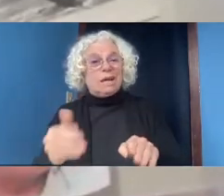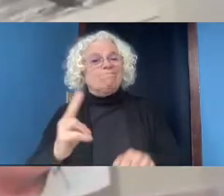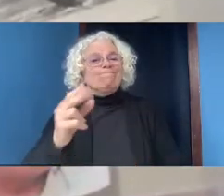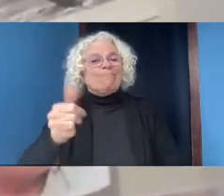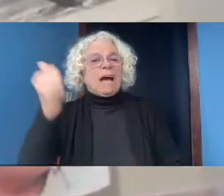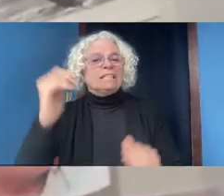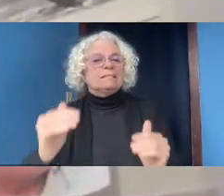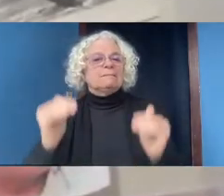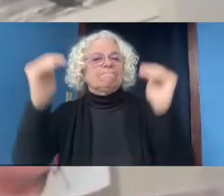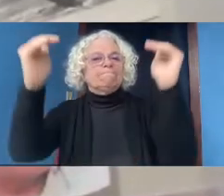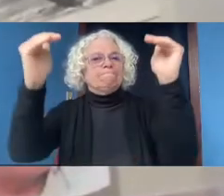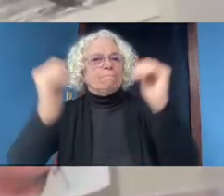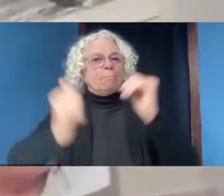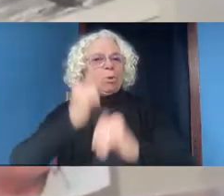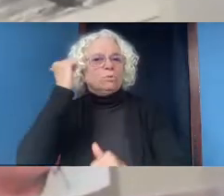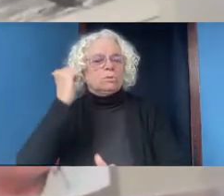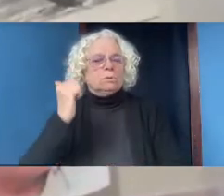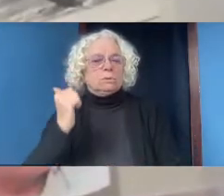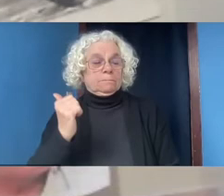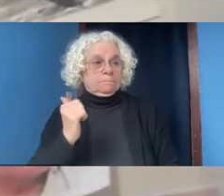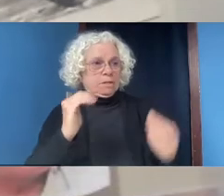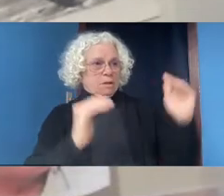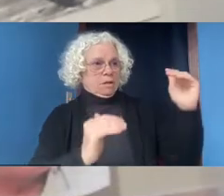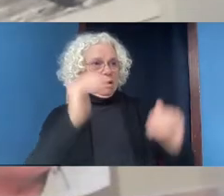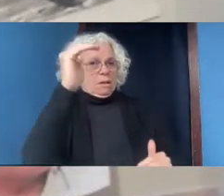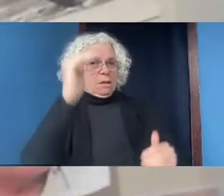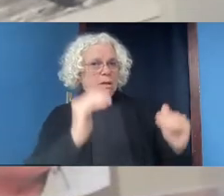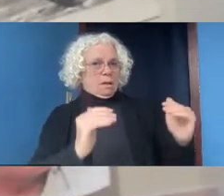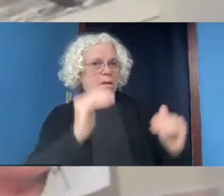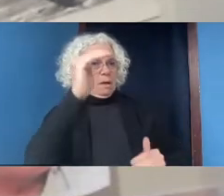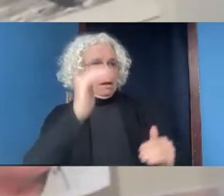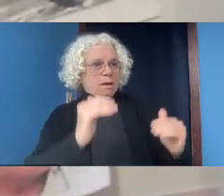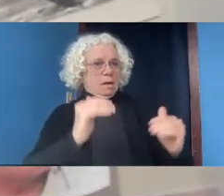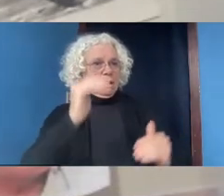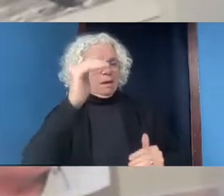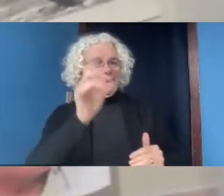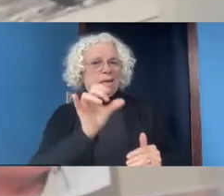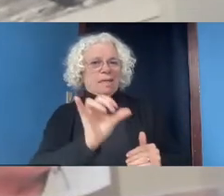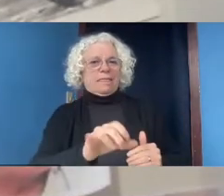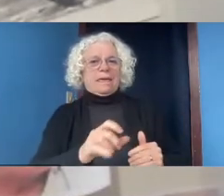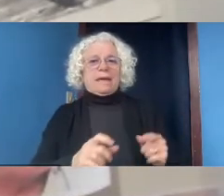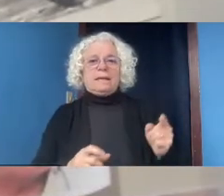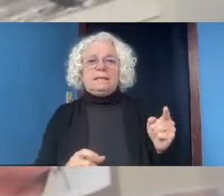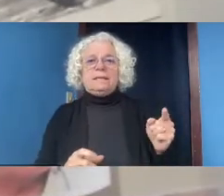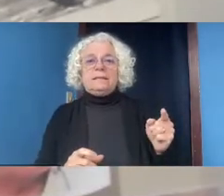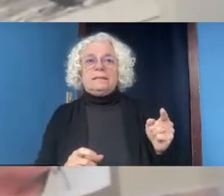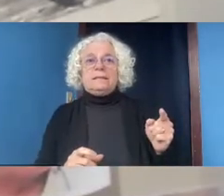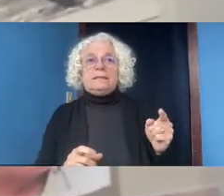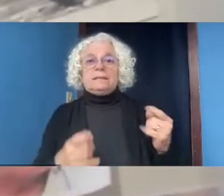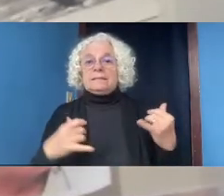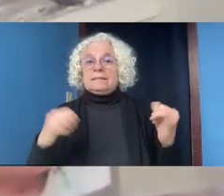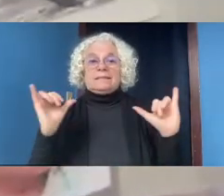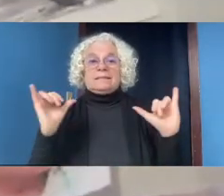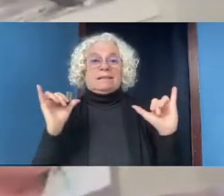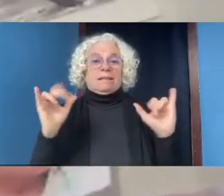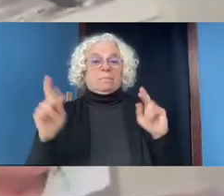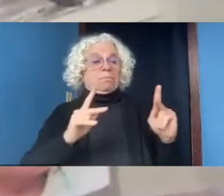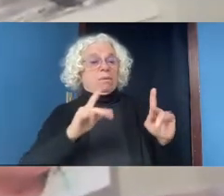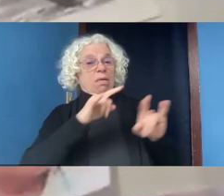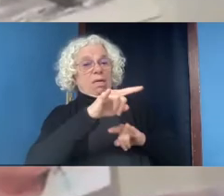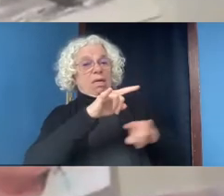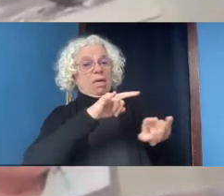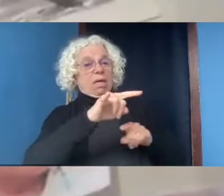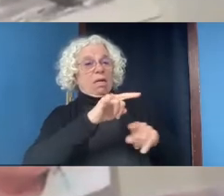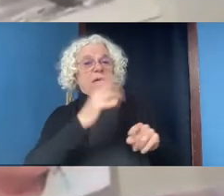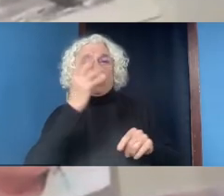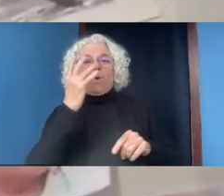as these grave hardships exist for the living Indian people, a mockery is made of us by reducing our tribal names